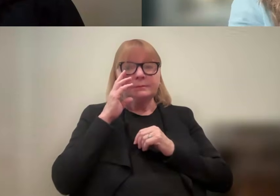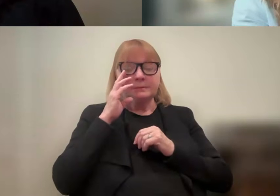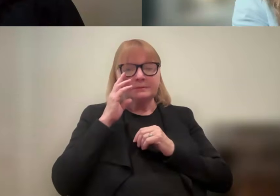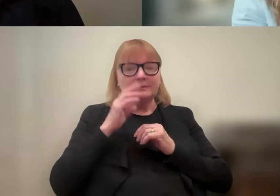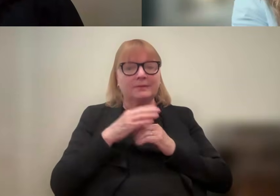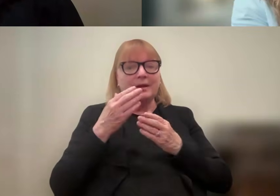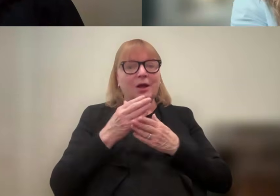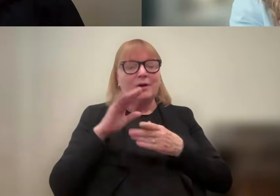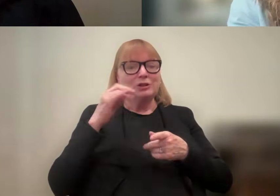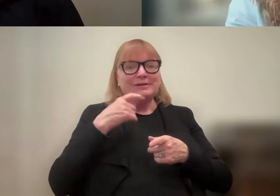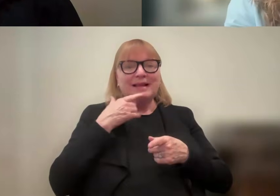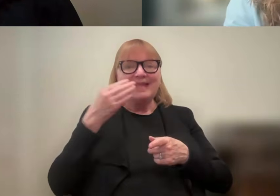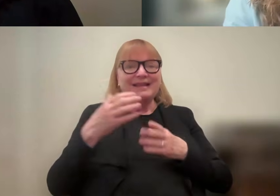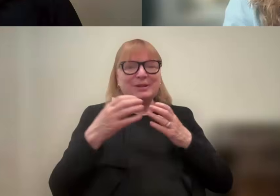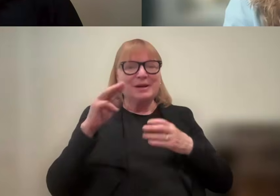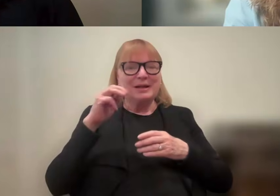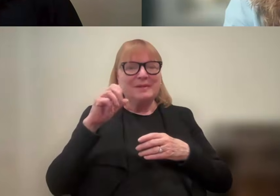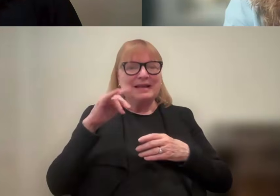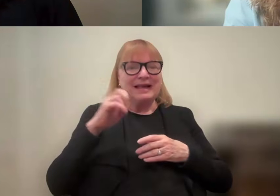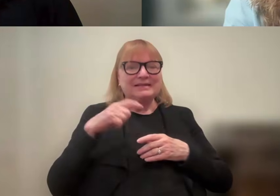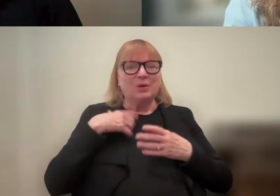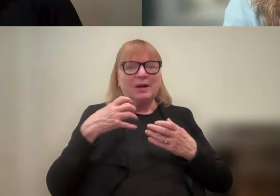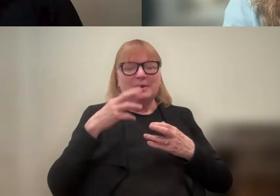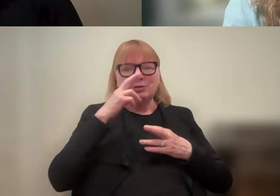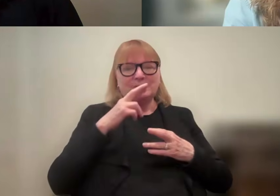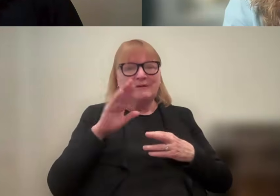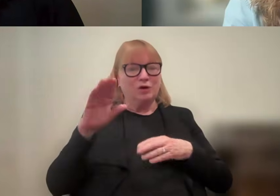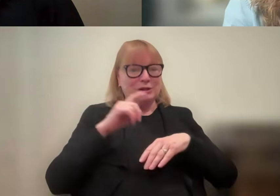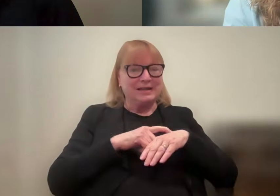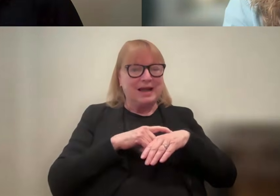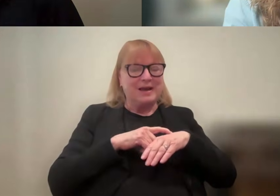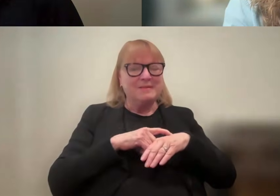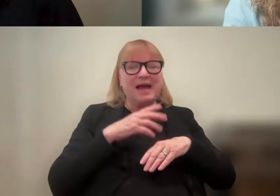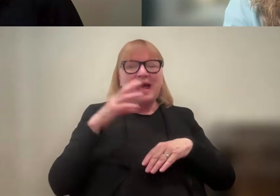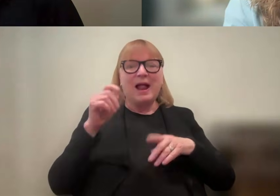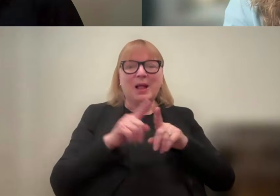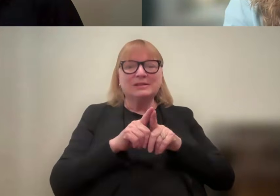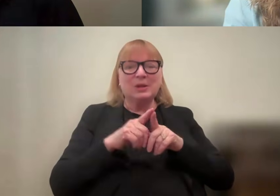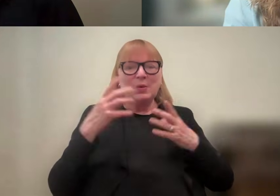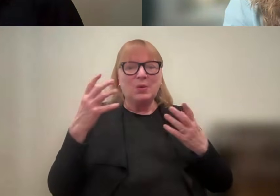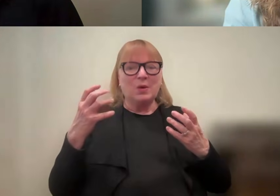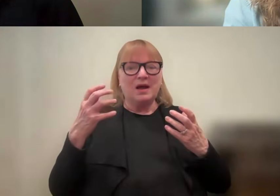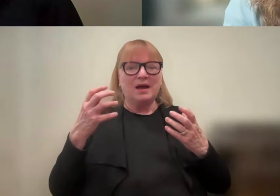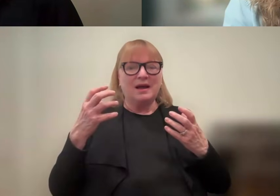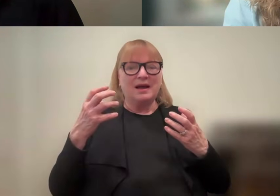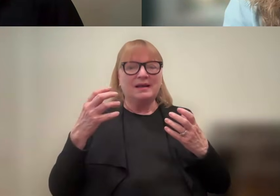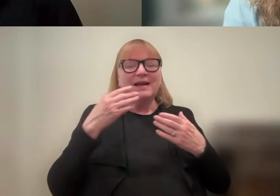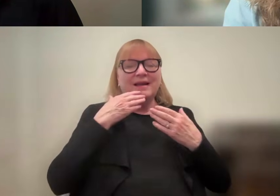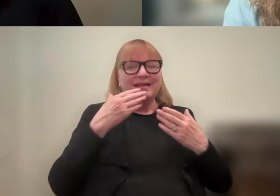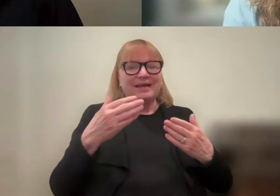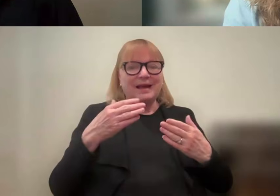All right. Thank you so much, Mackenzie. I want to be respectful of your time. I also want to